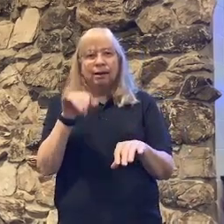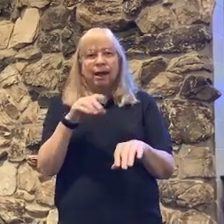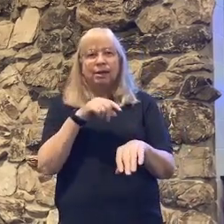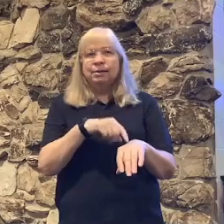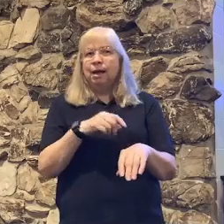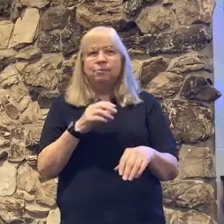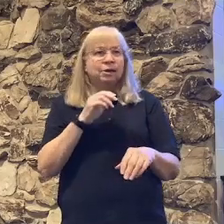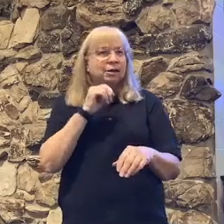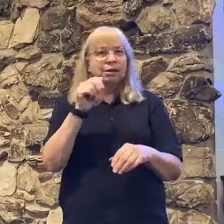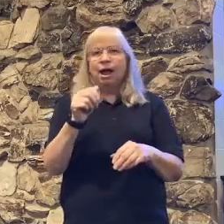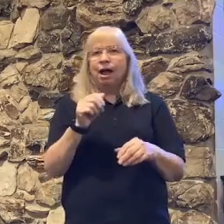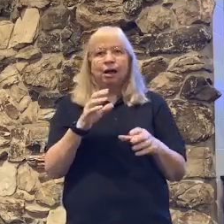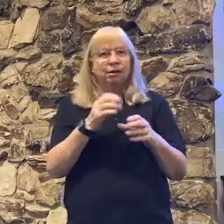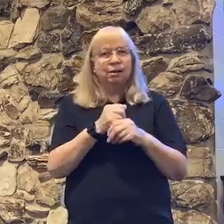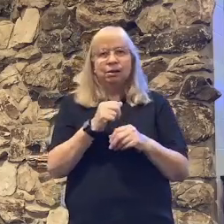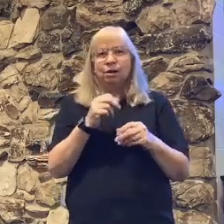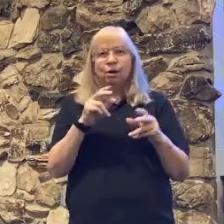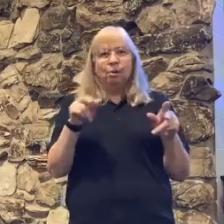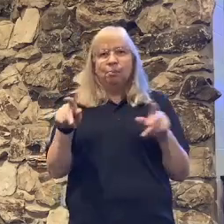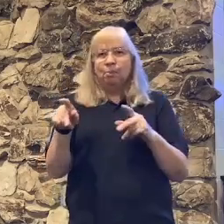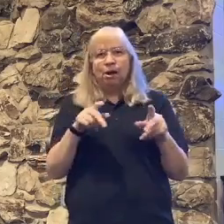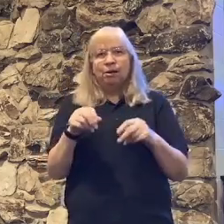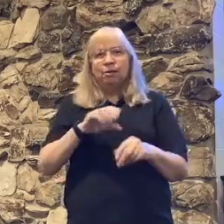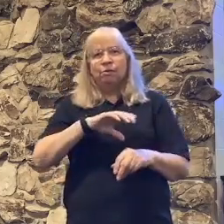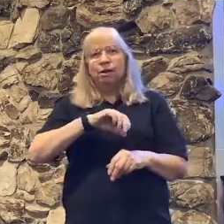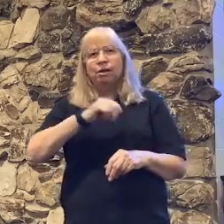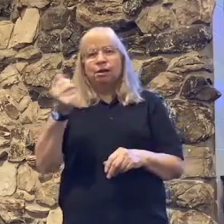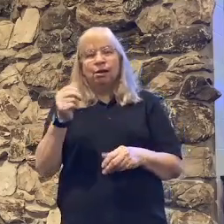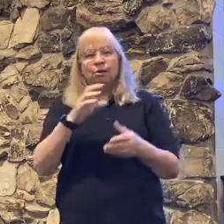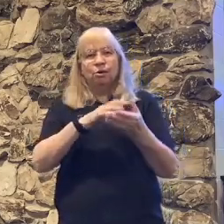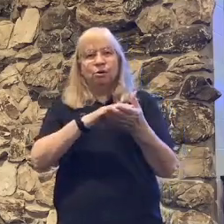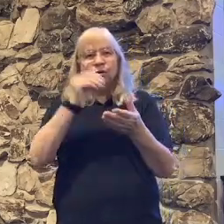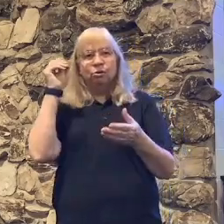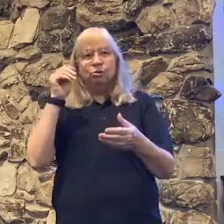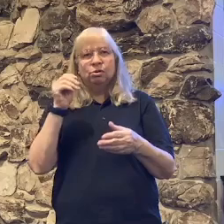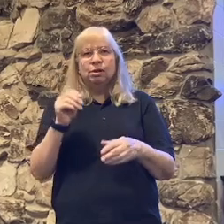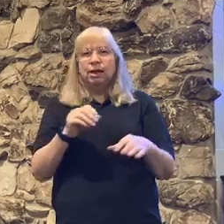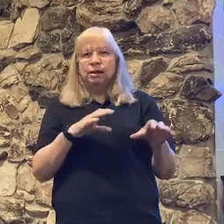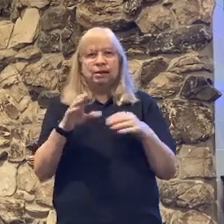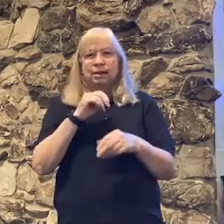party. There was another student that didn't.